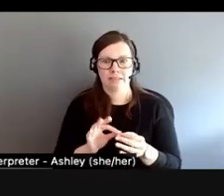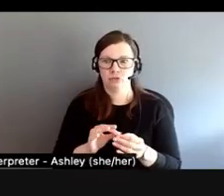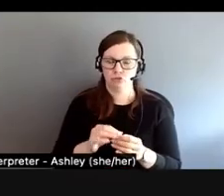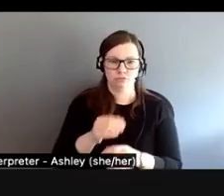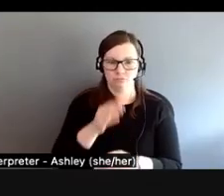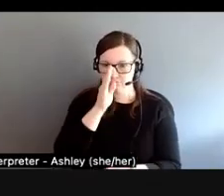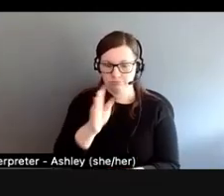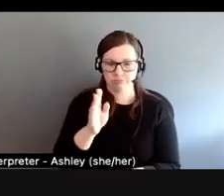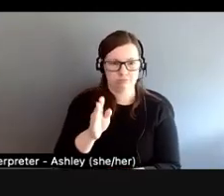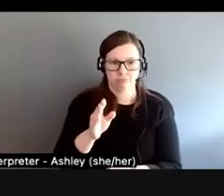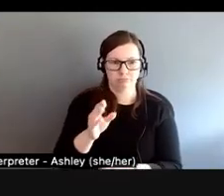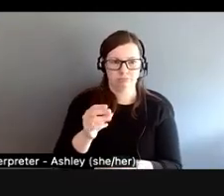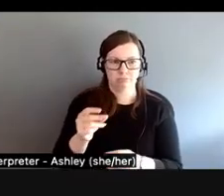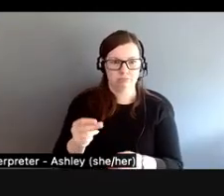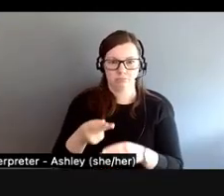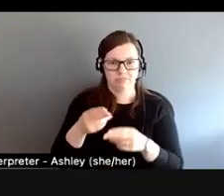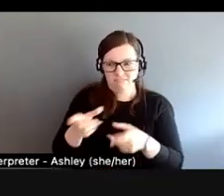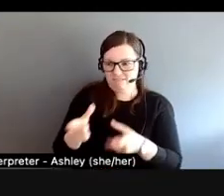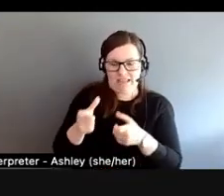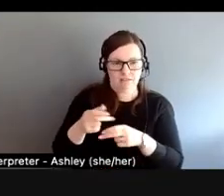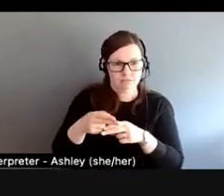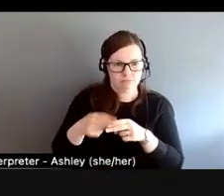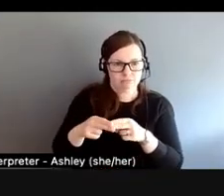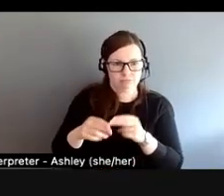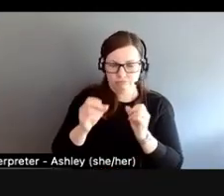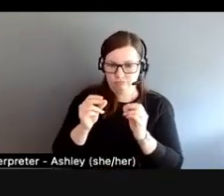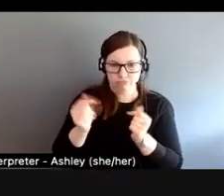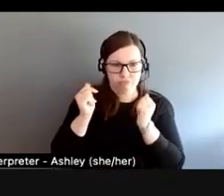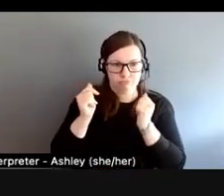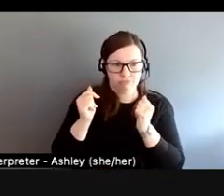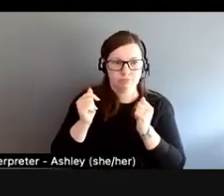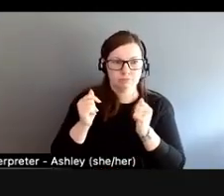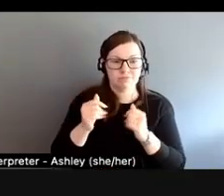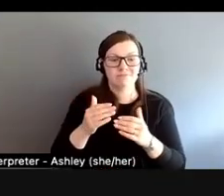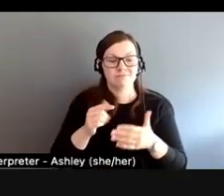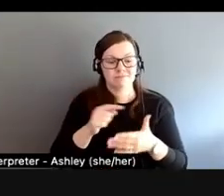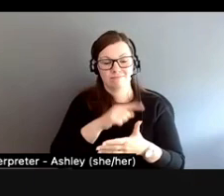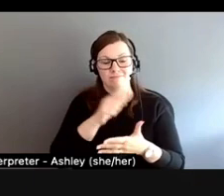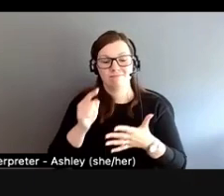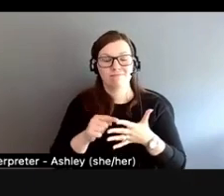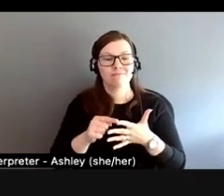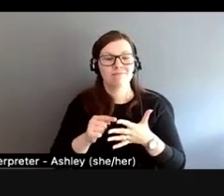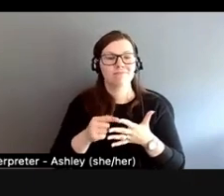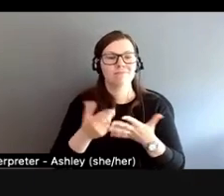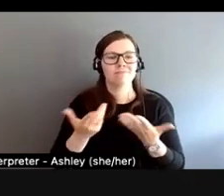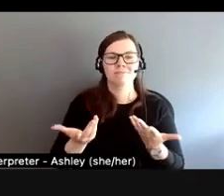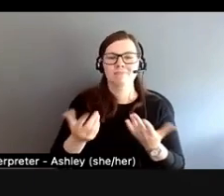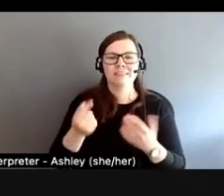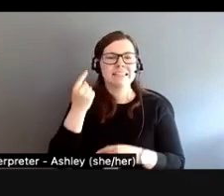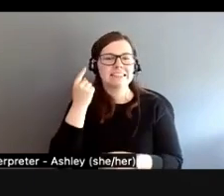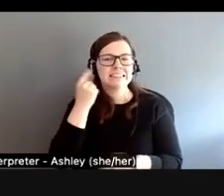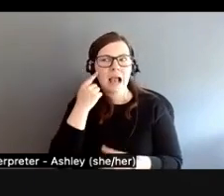Finding those trending sounds, which can be hard to do if you're not familiar with the app for sure.